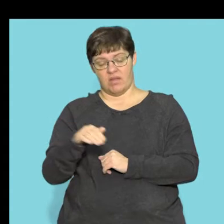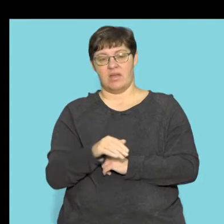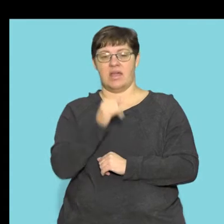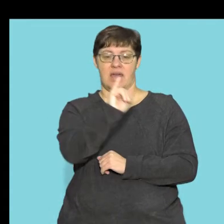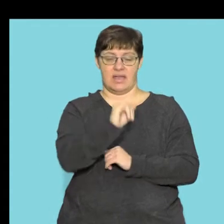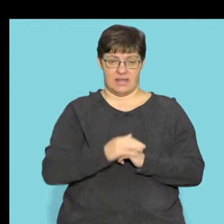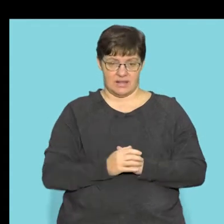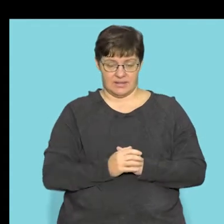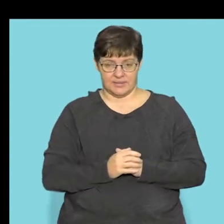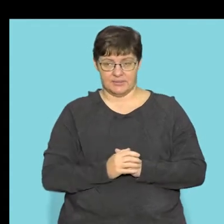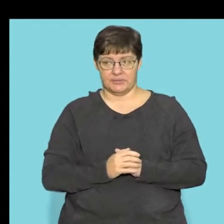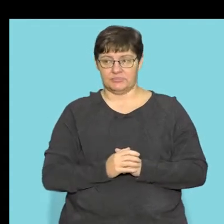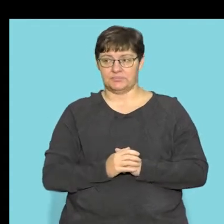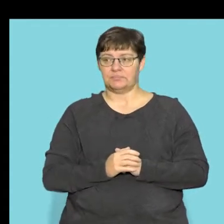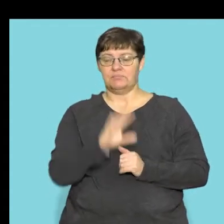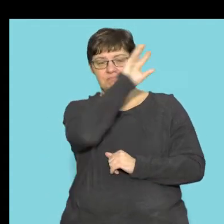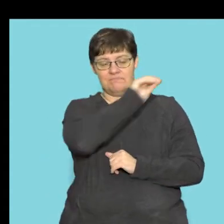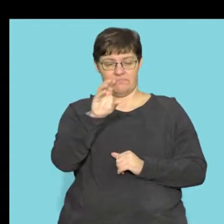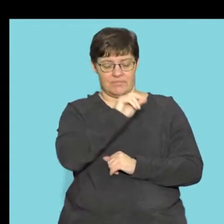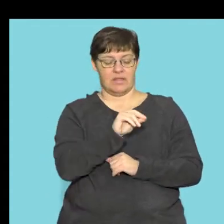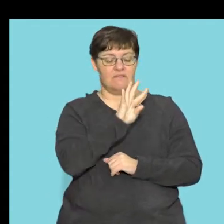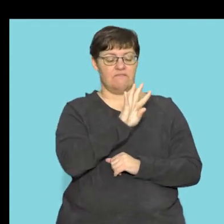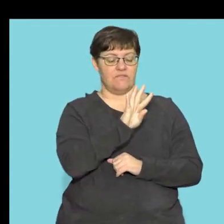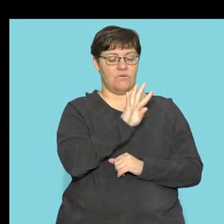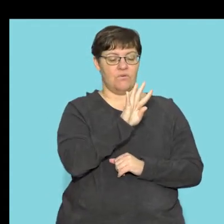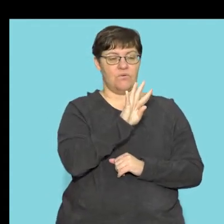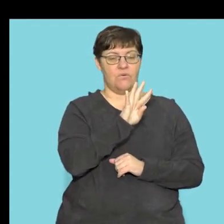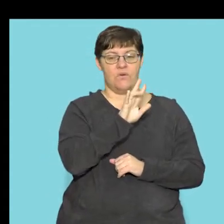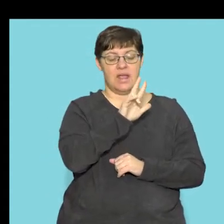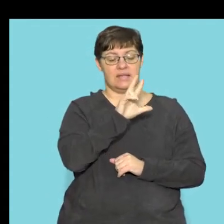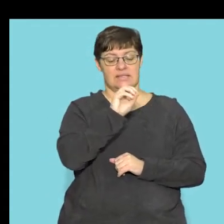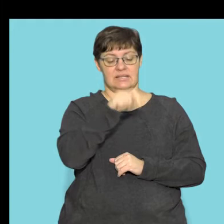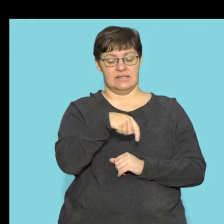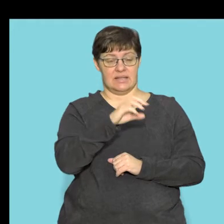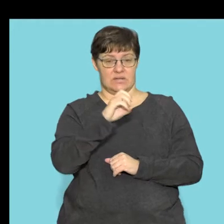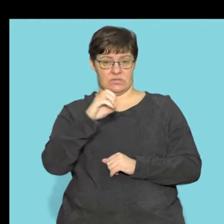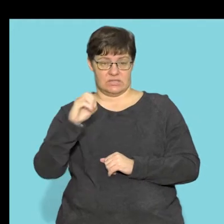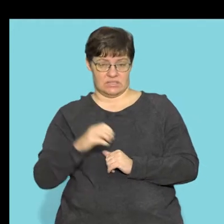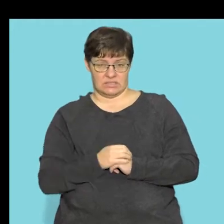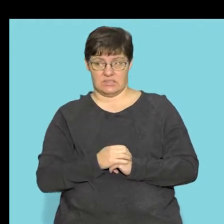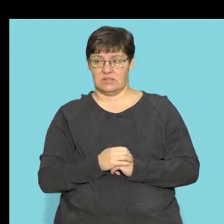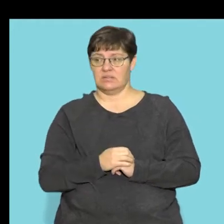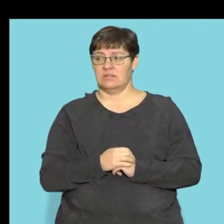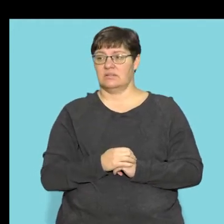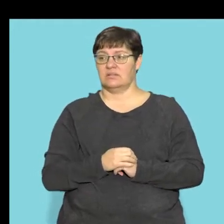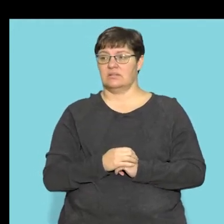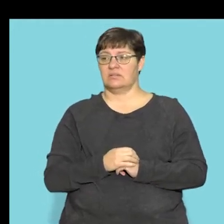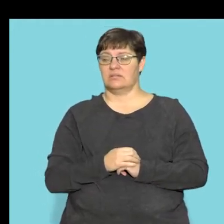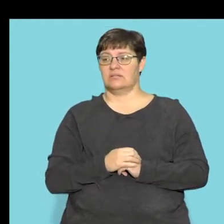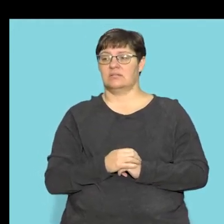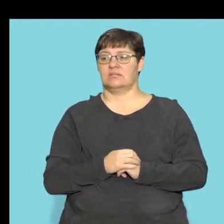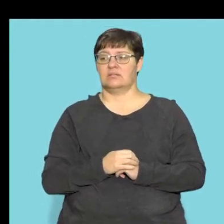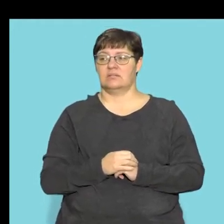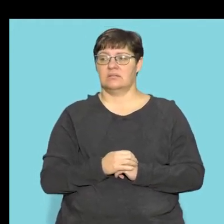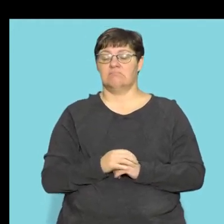this divided by I. And then the P value will be 480,000. I know that